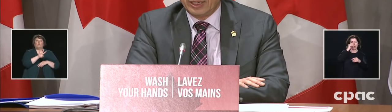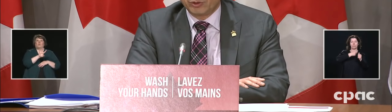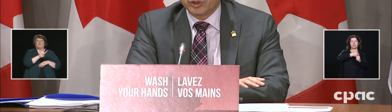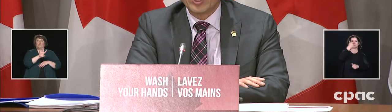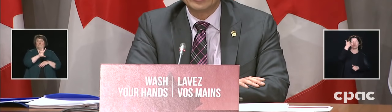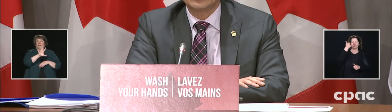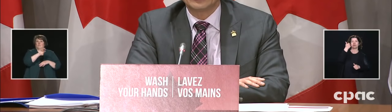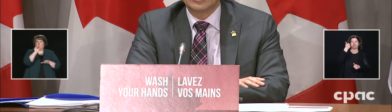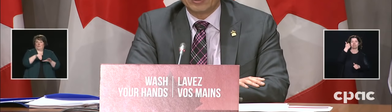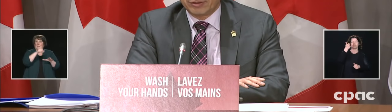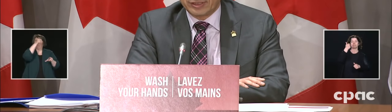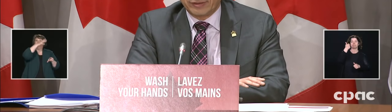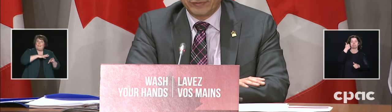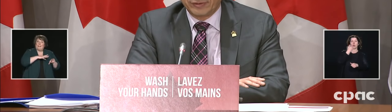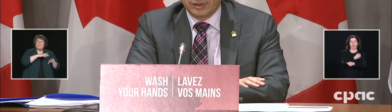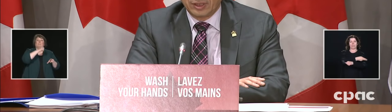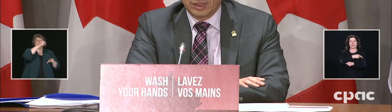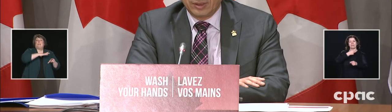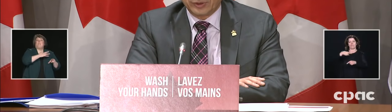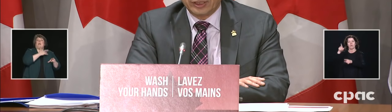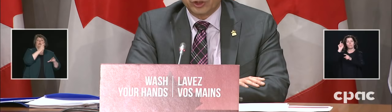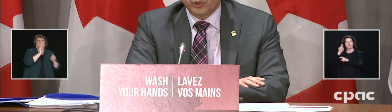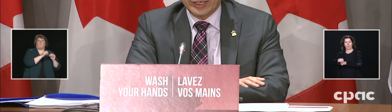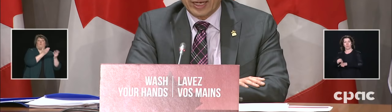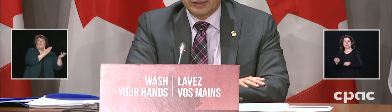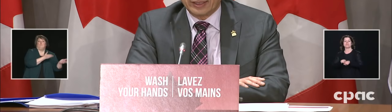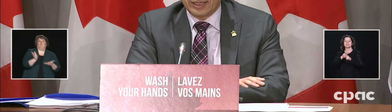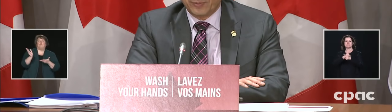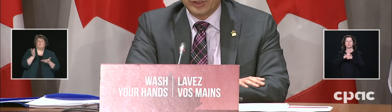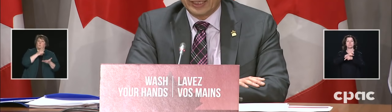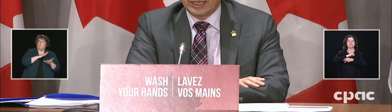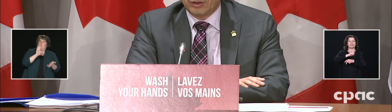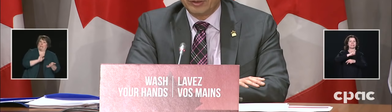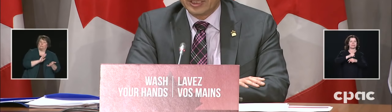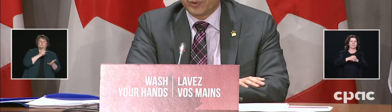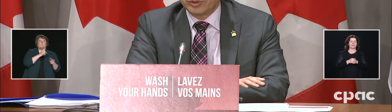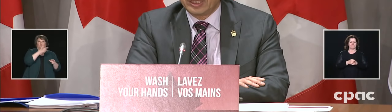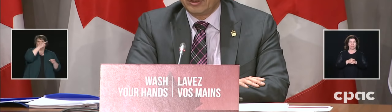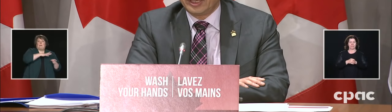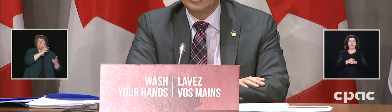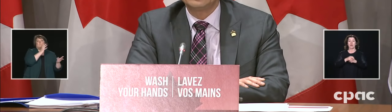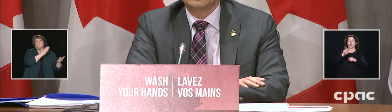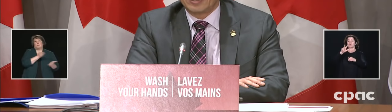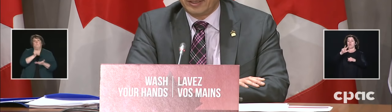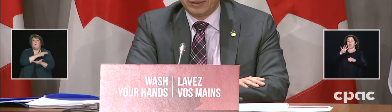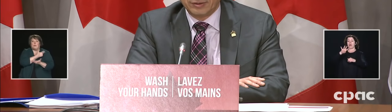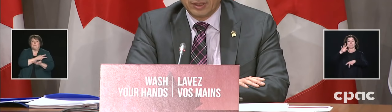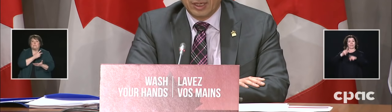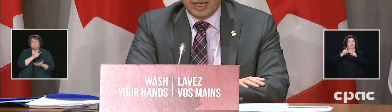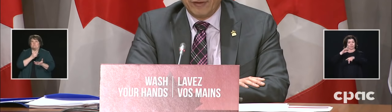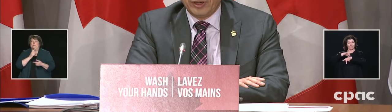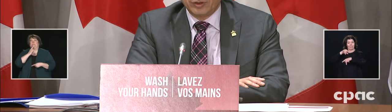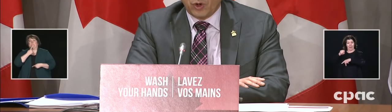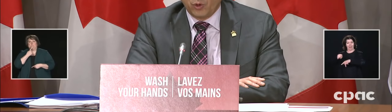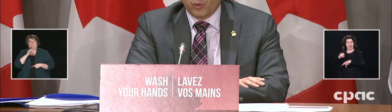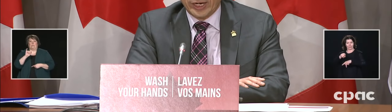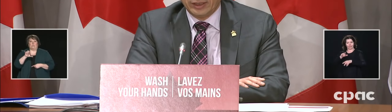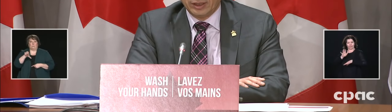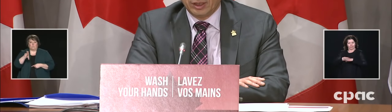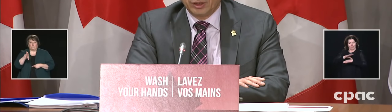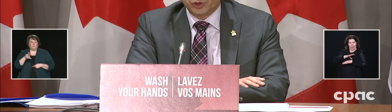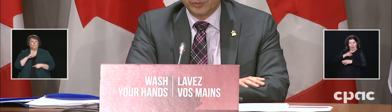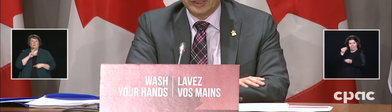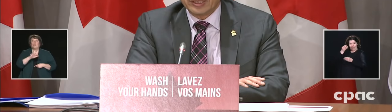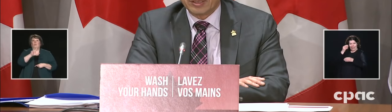l'hôpital et aux soins intensifs. Près de 3/4 des cas pour lesquels on dispose des données détaillées avaient au